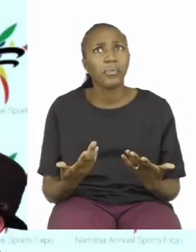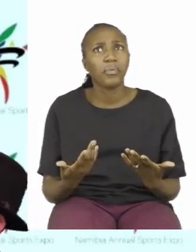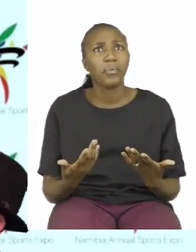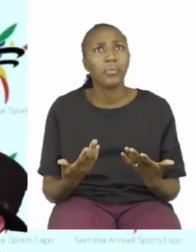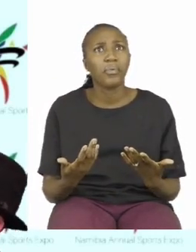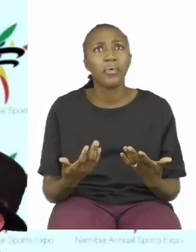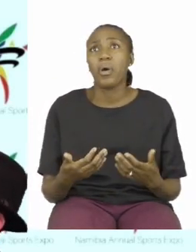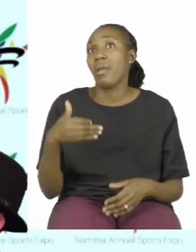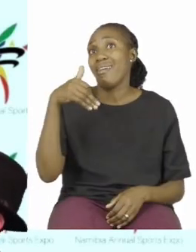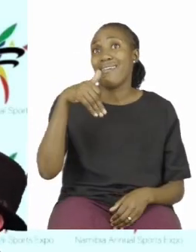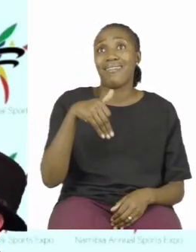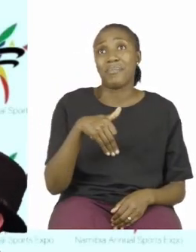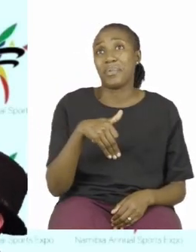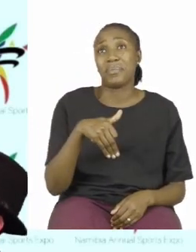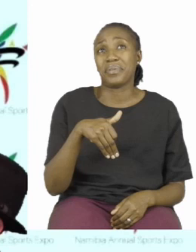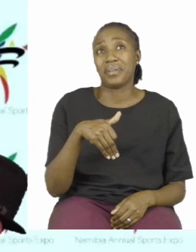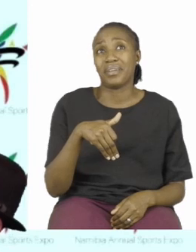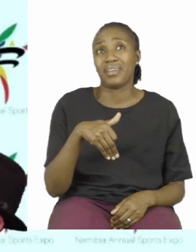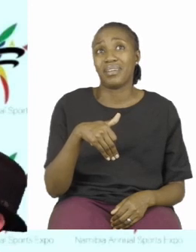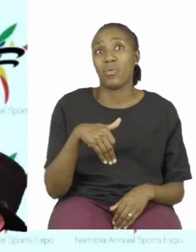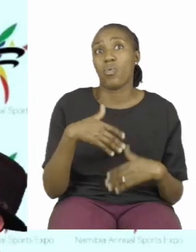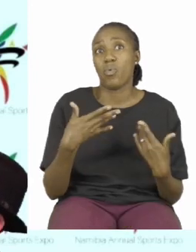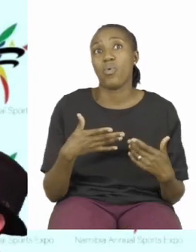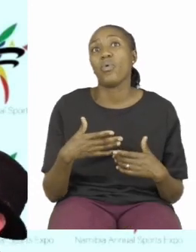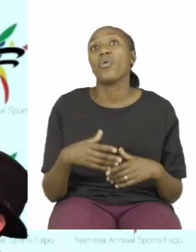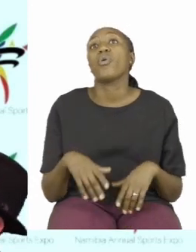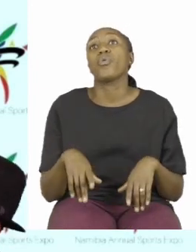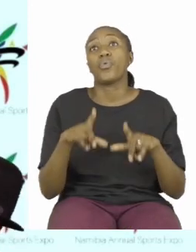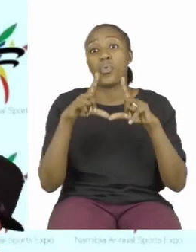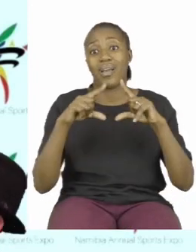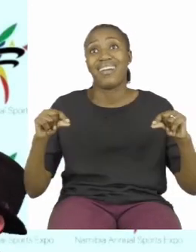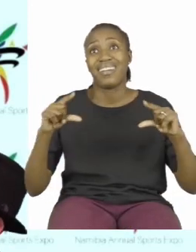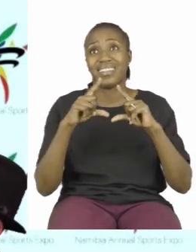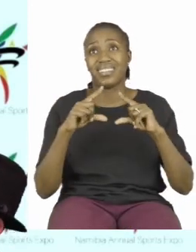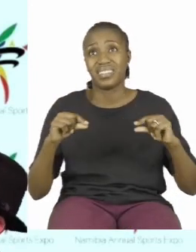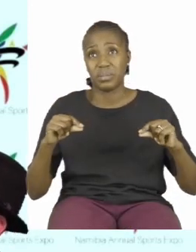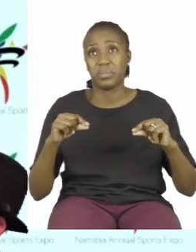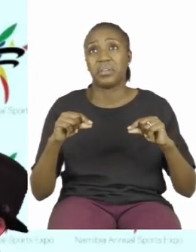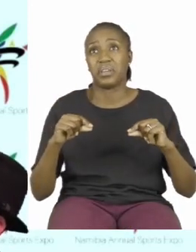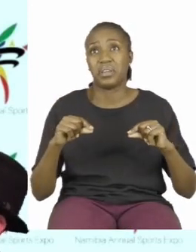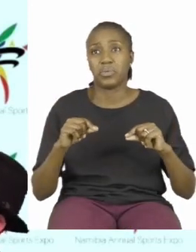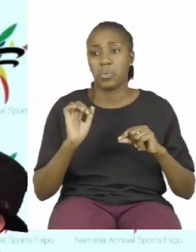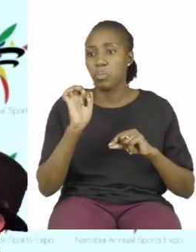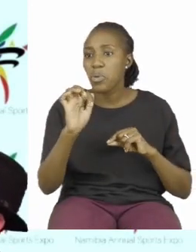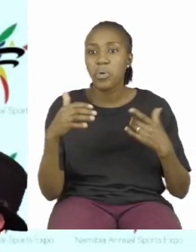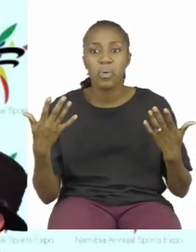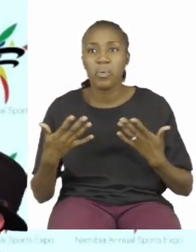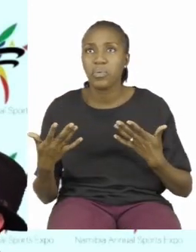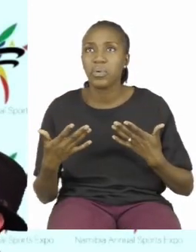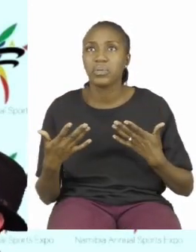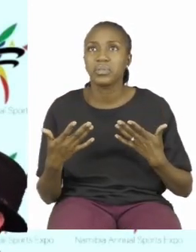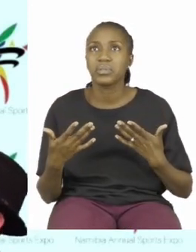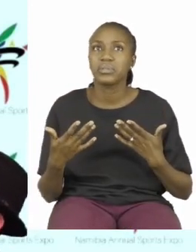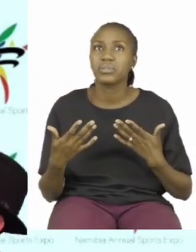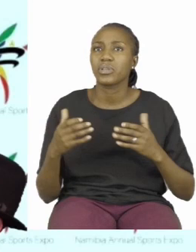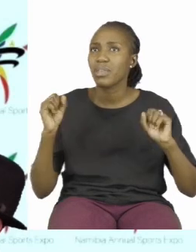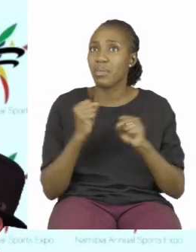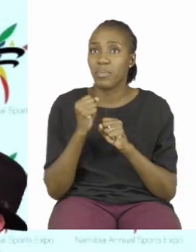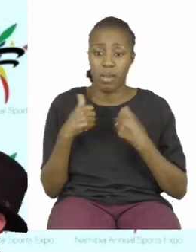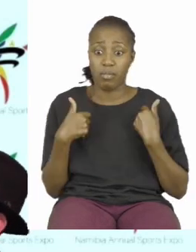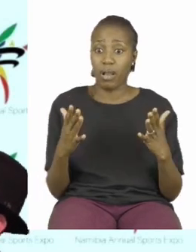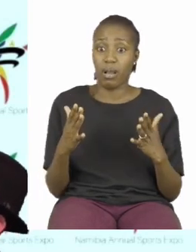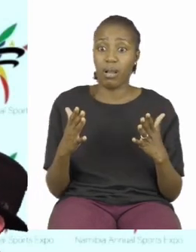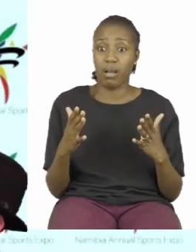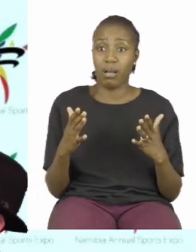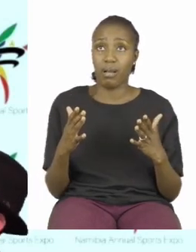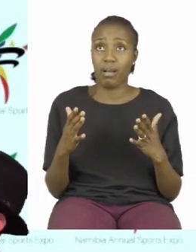or not, I won't call it mainland, but to Japan. Yes. Who's your international affiliation? Hmm. So you can't just start up a club